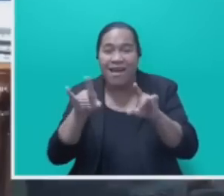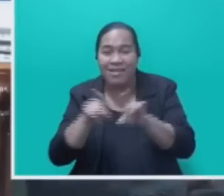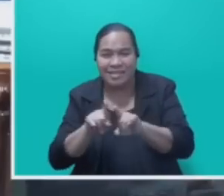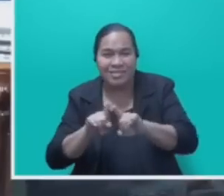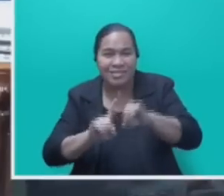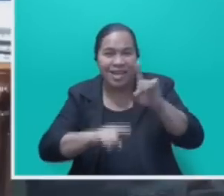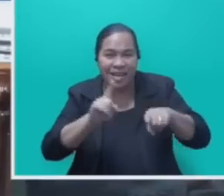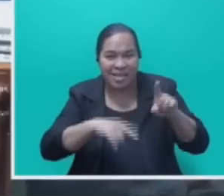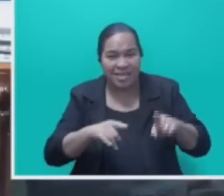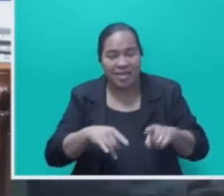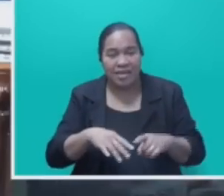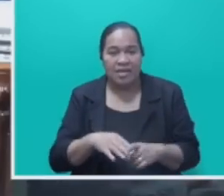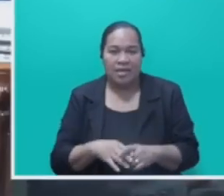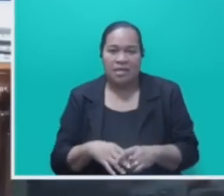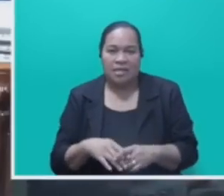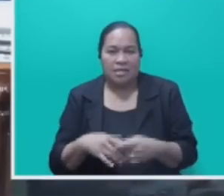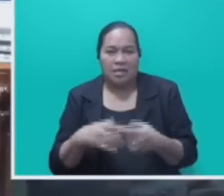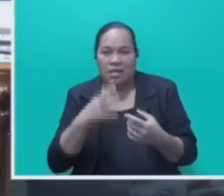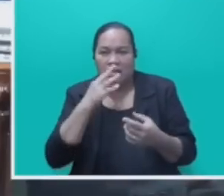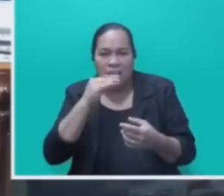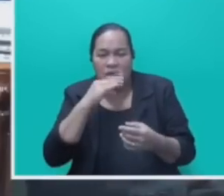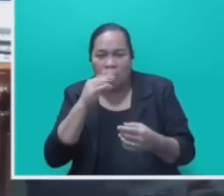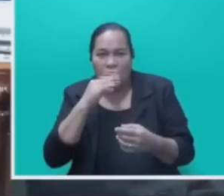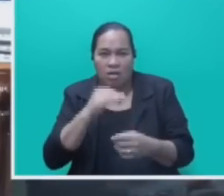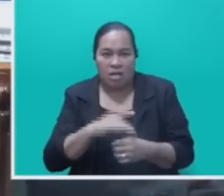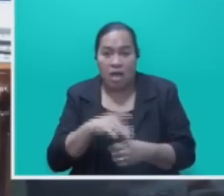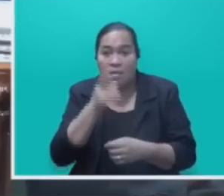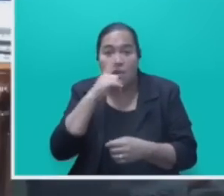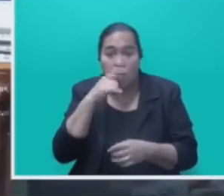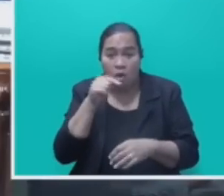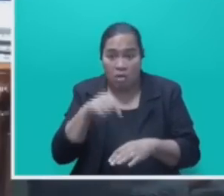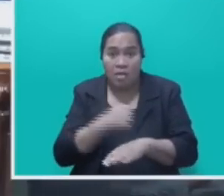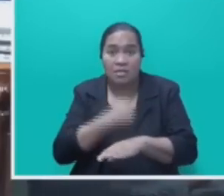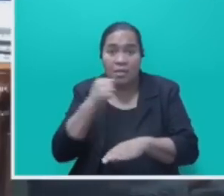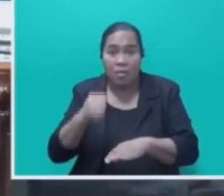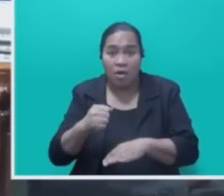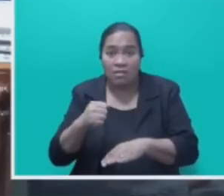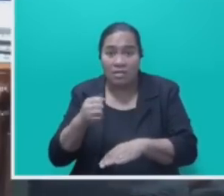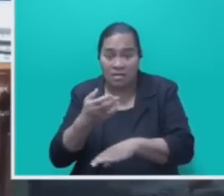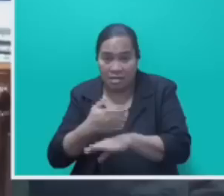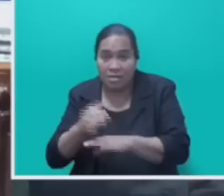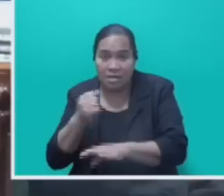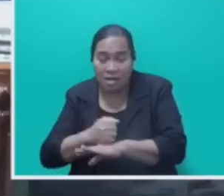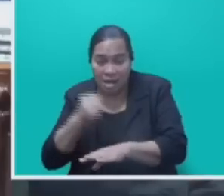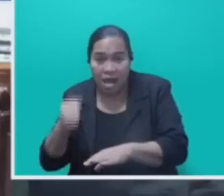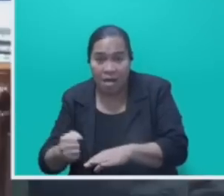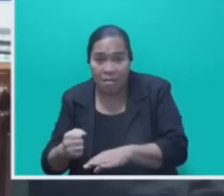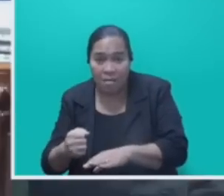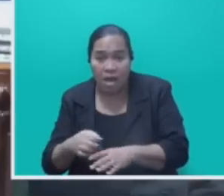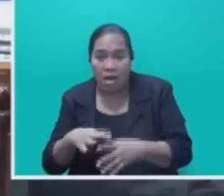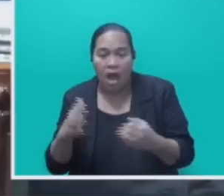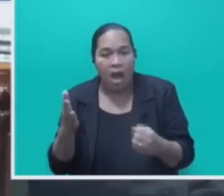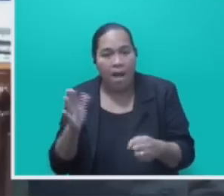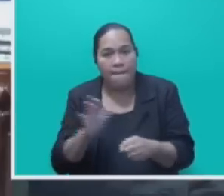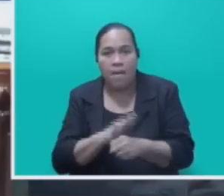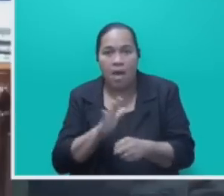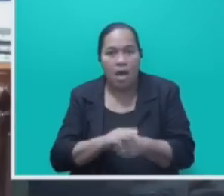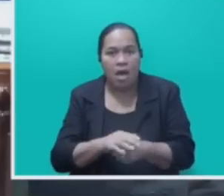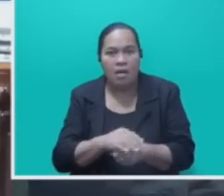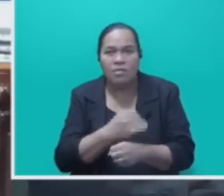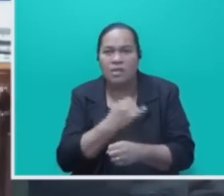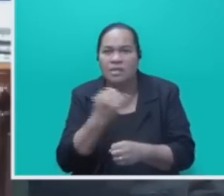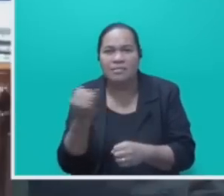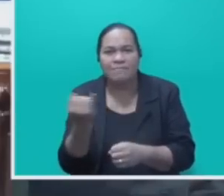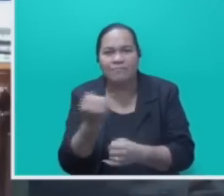media is vile and toxic. Supporters of these three uneven-legged stool government are making extremely racist